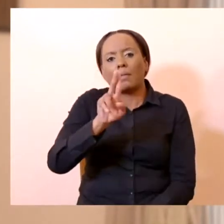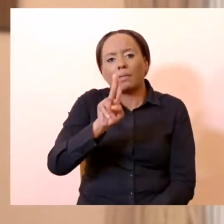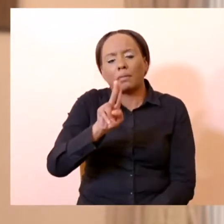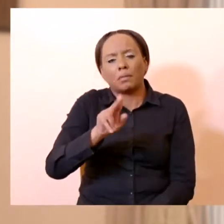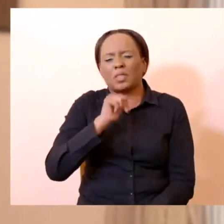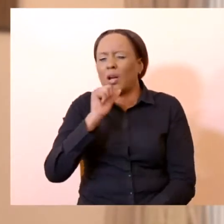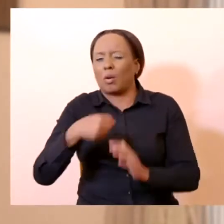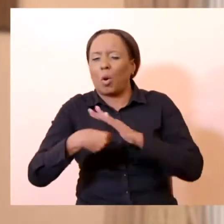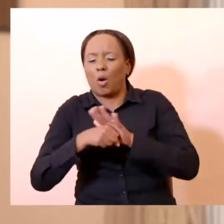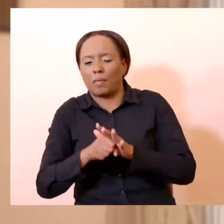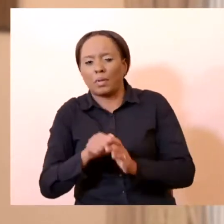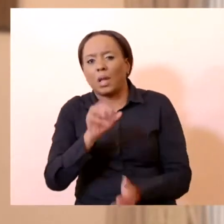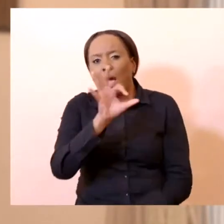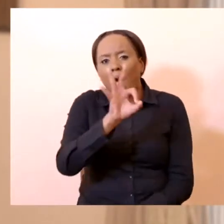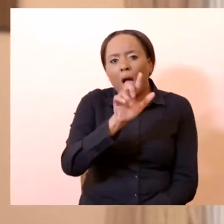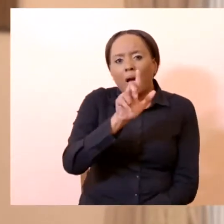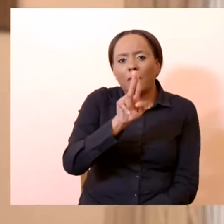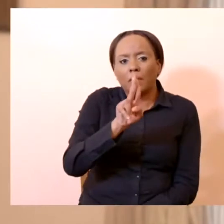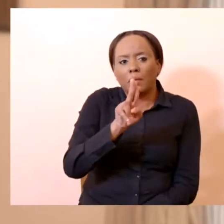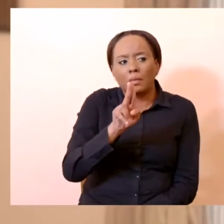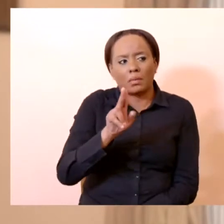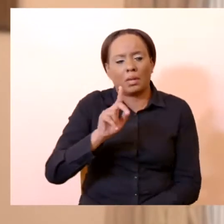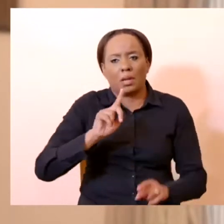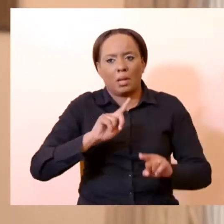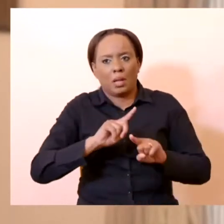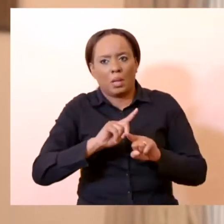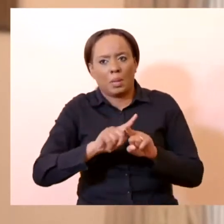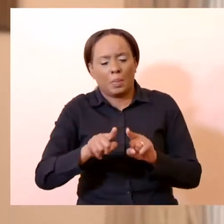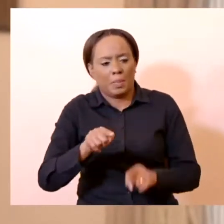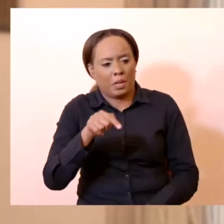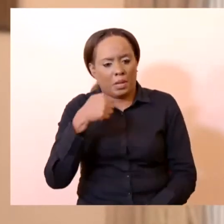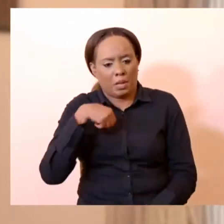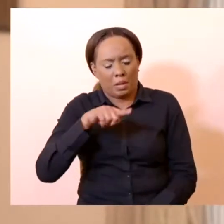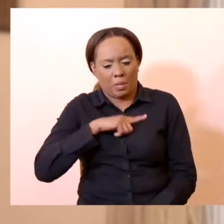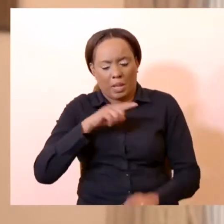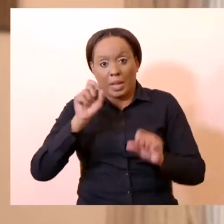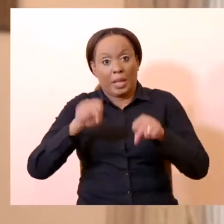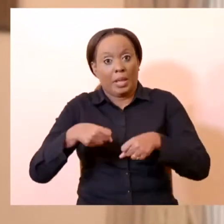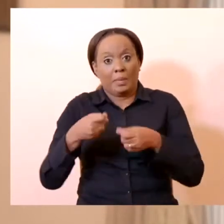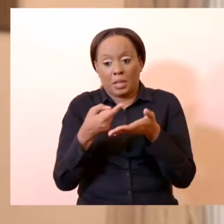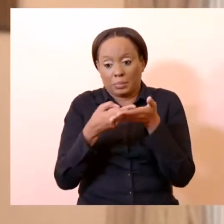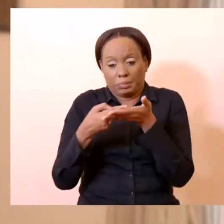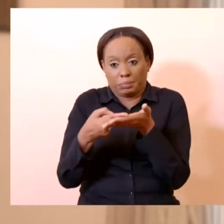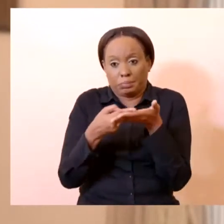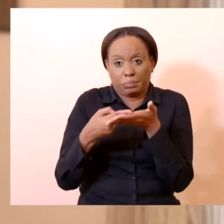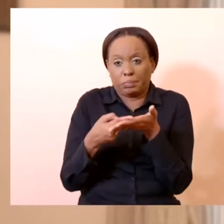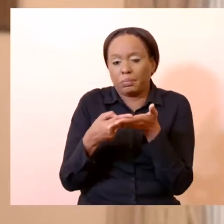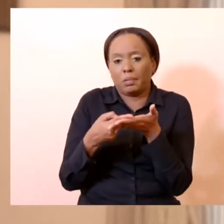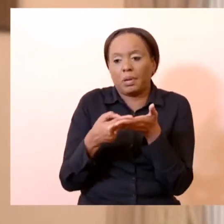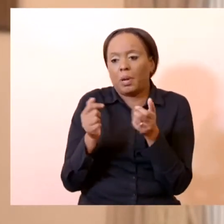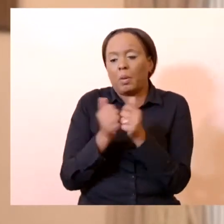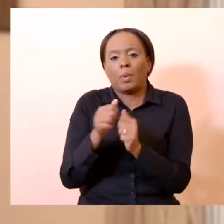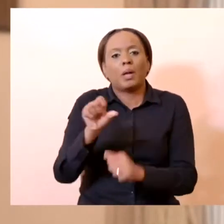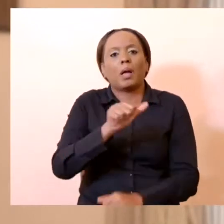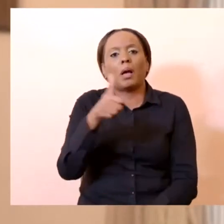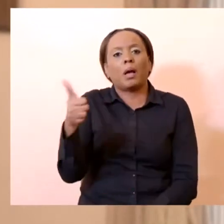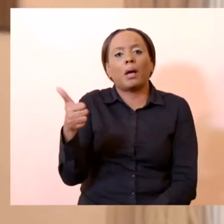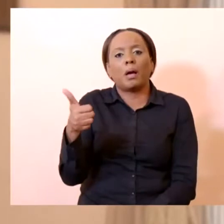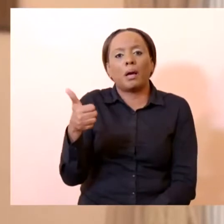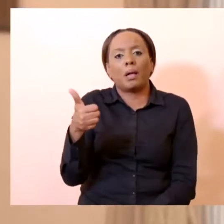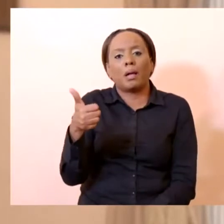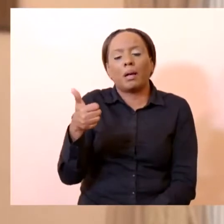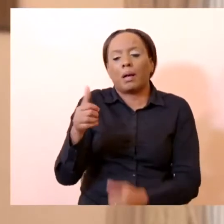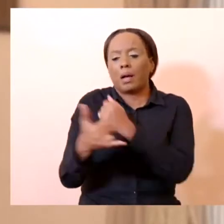been able to negotiate with countries to share any new viruses that